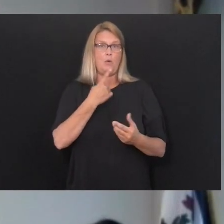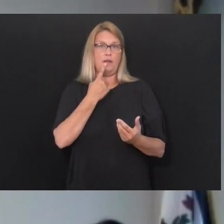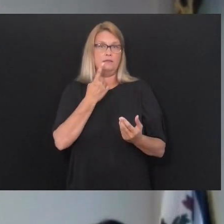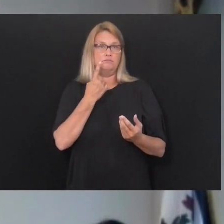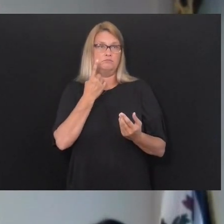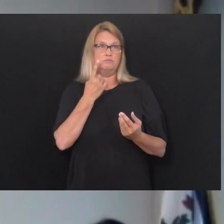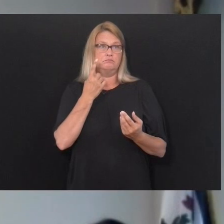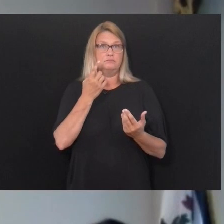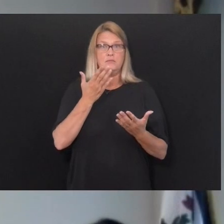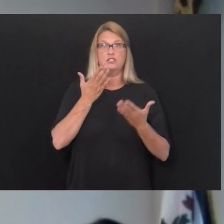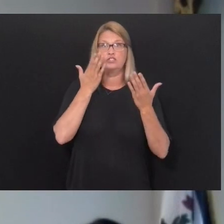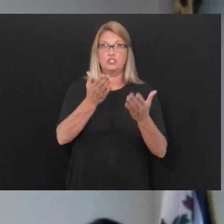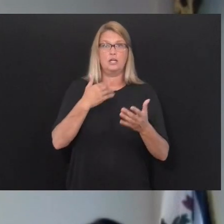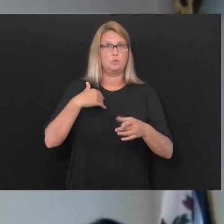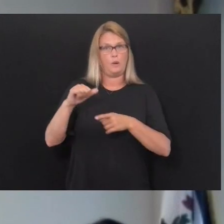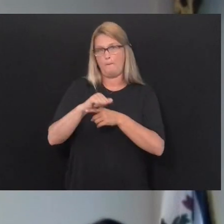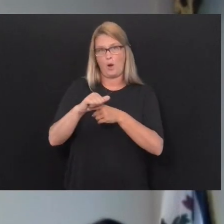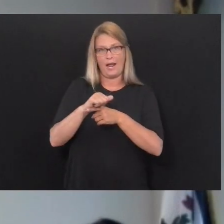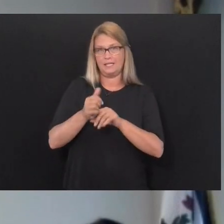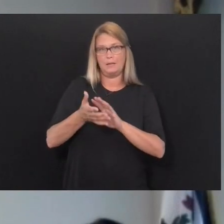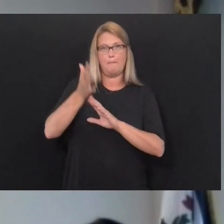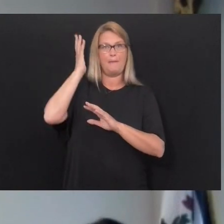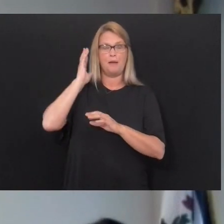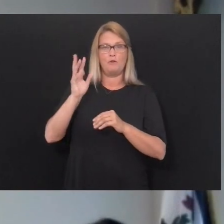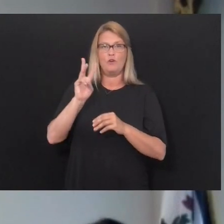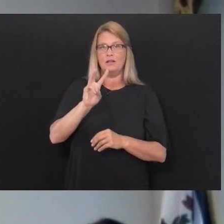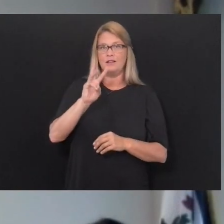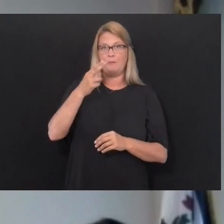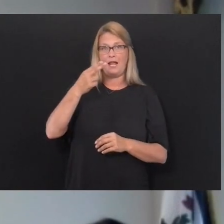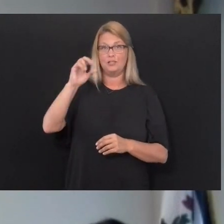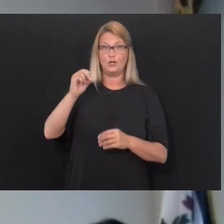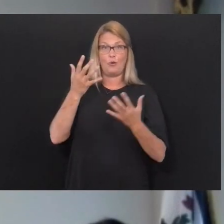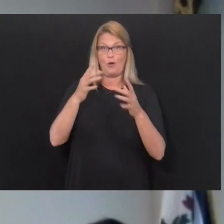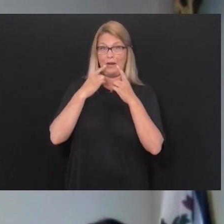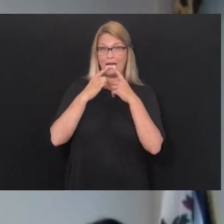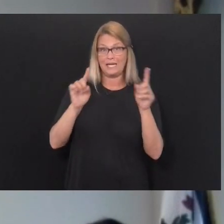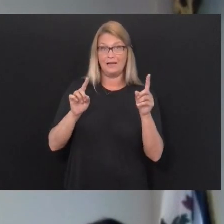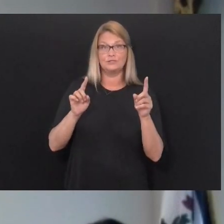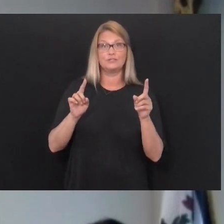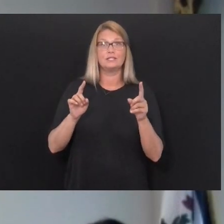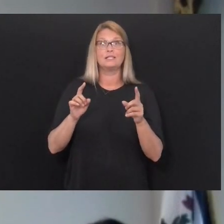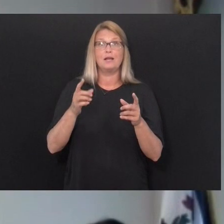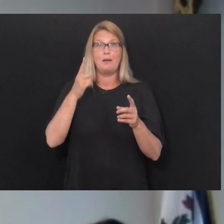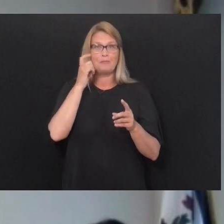everything, and they're becoming a health hazard and everything, they can suspend that license. But